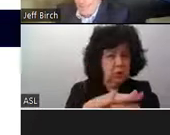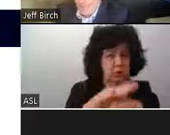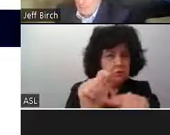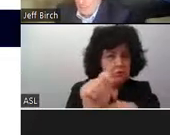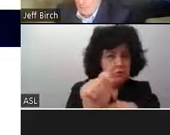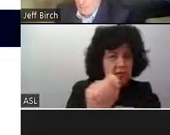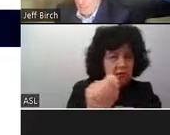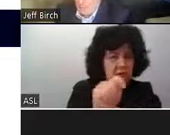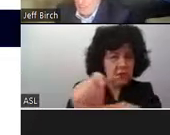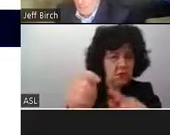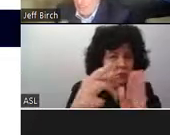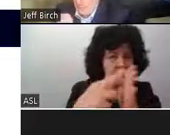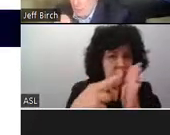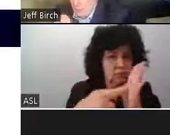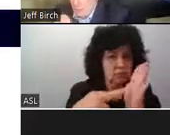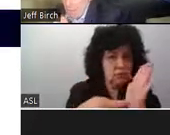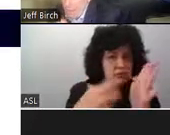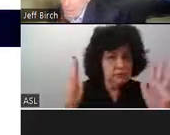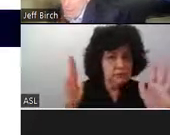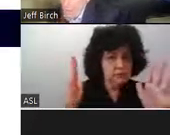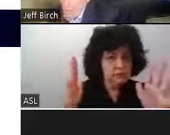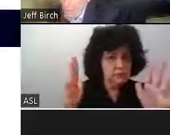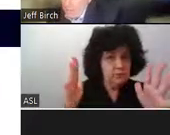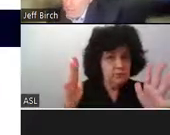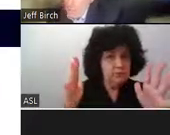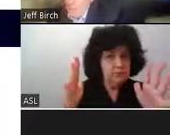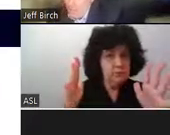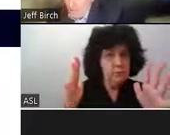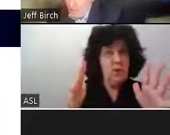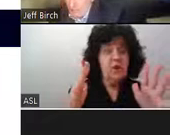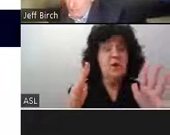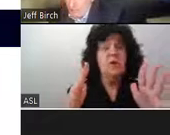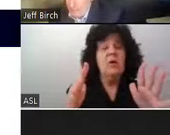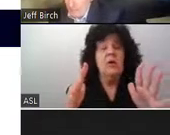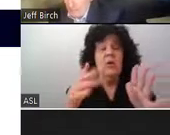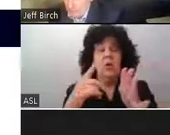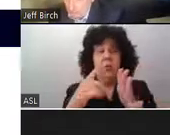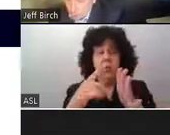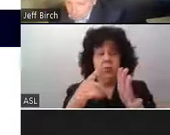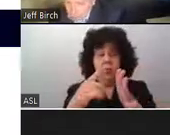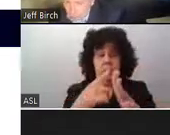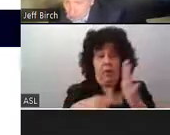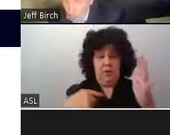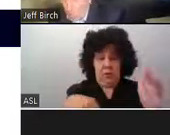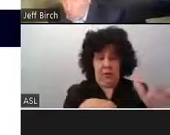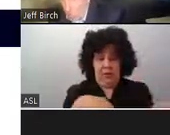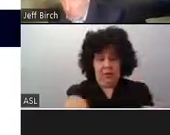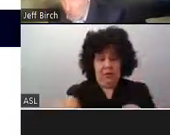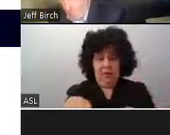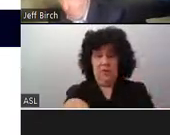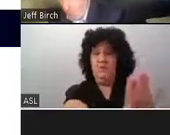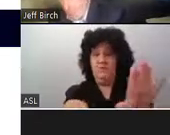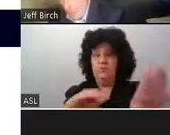aspect. Okay, just that. Well, what we did at FAI was we worked